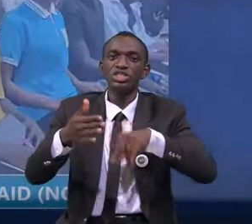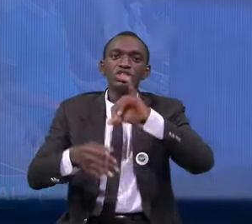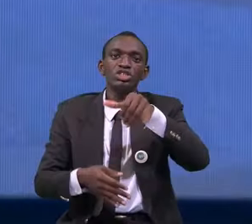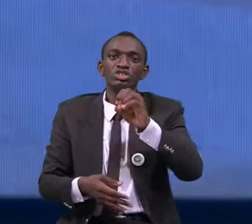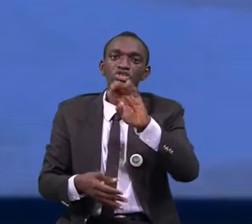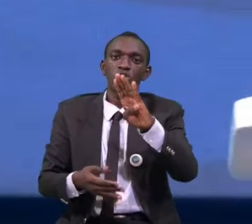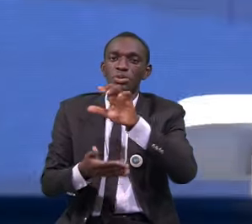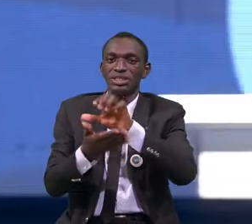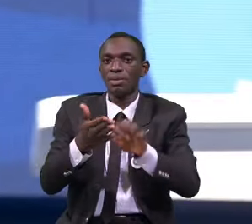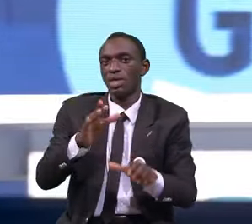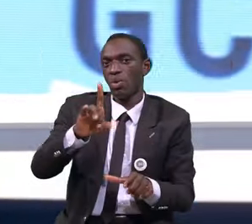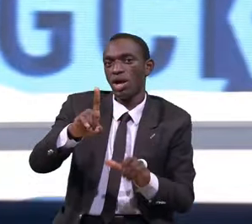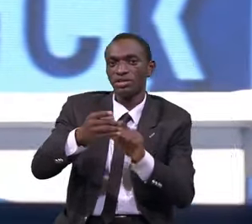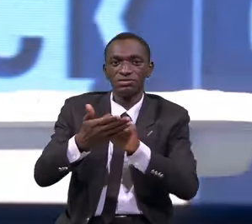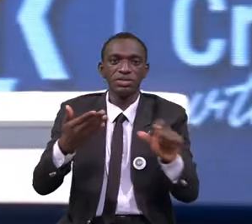11.